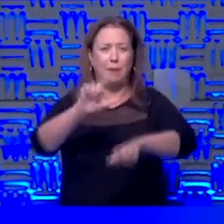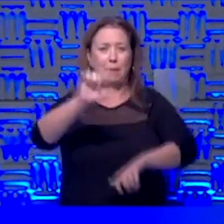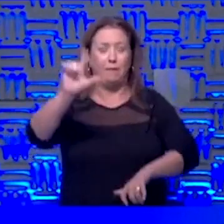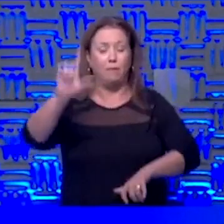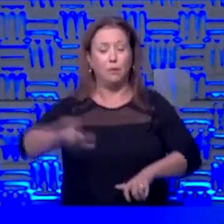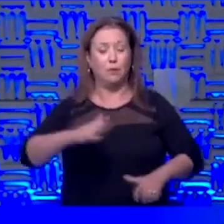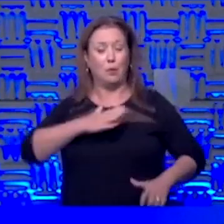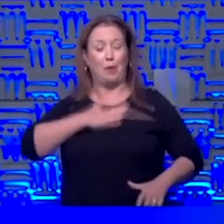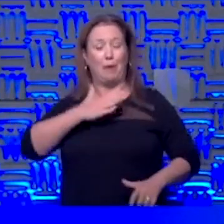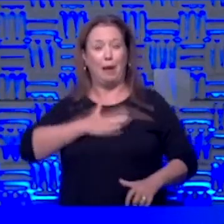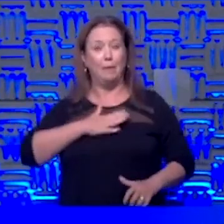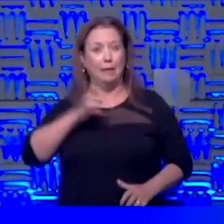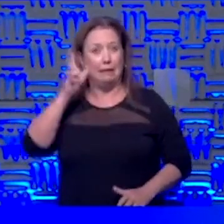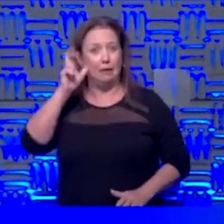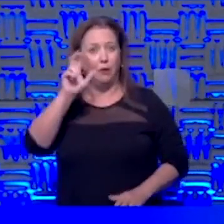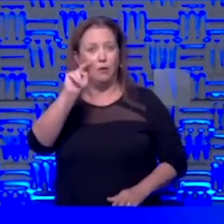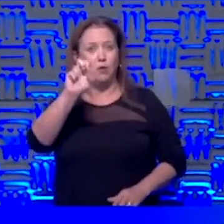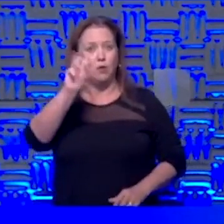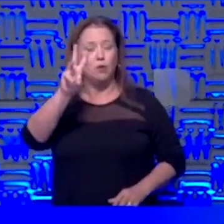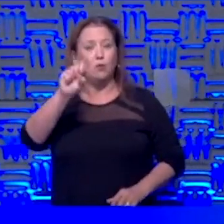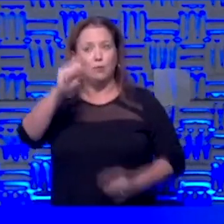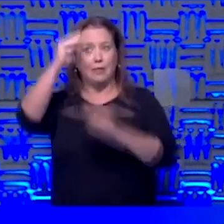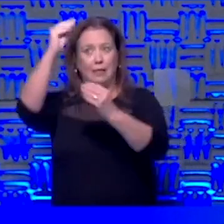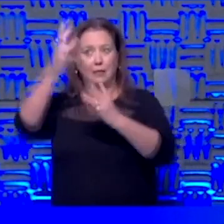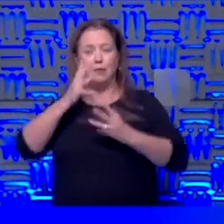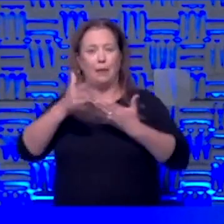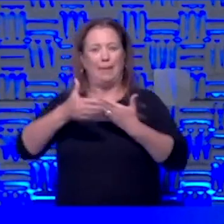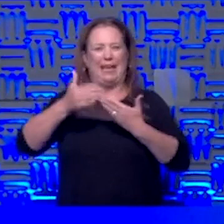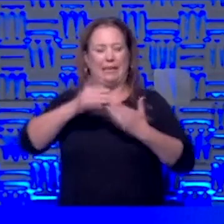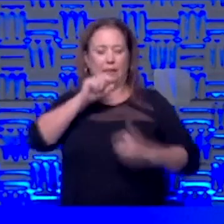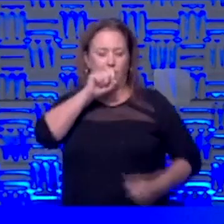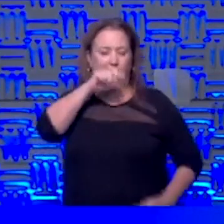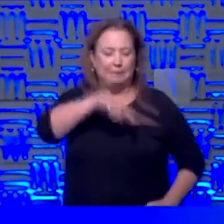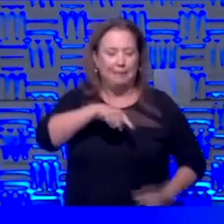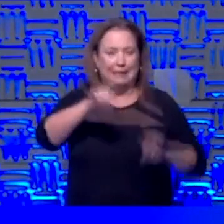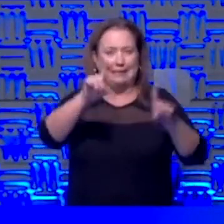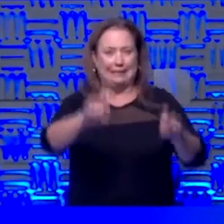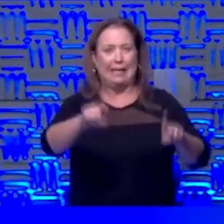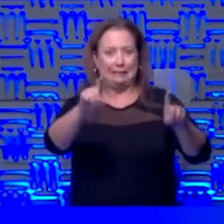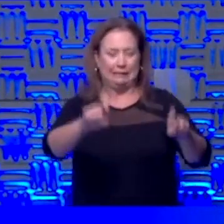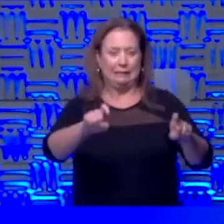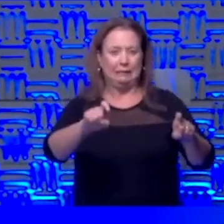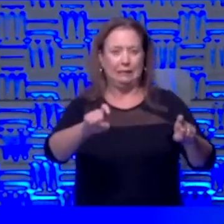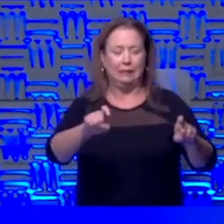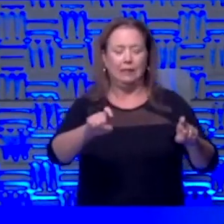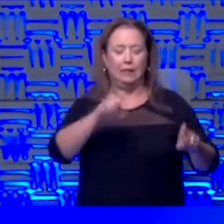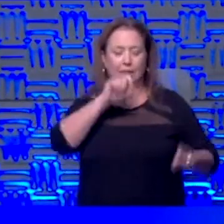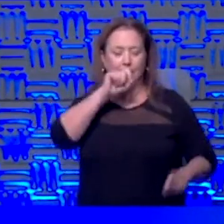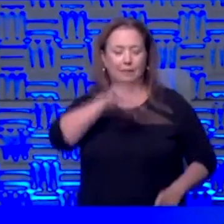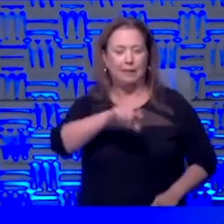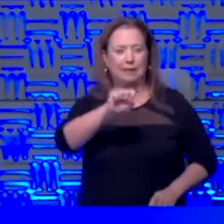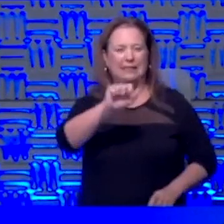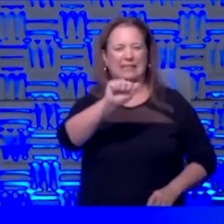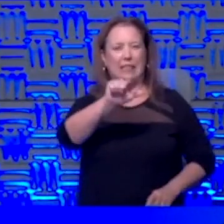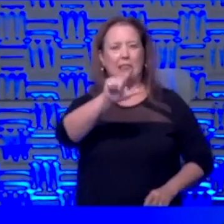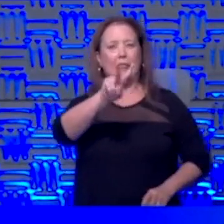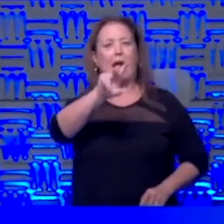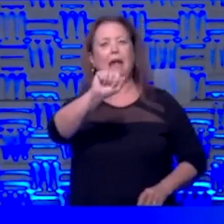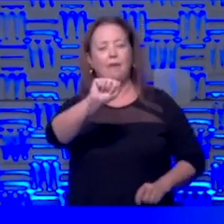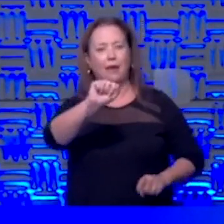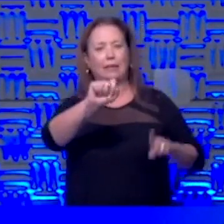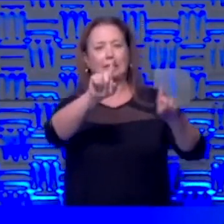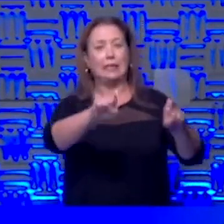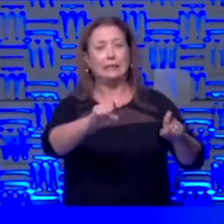happy at the news that came down, because it will be a lot easier doing the spit testing, the saliva testing, rather than